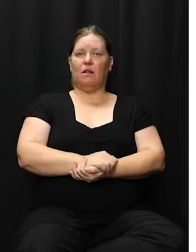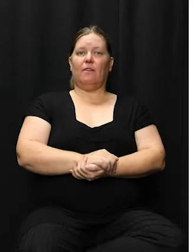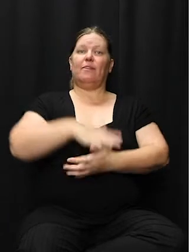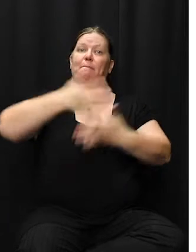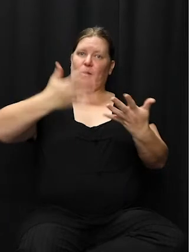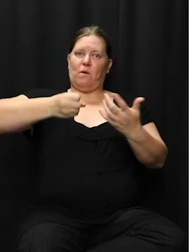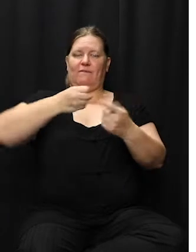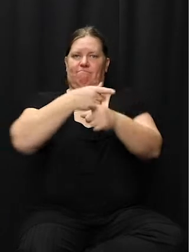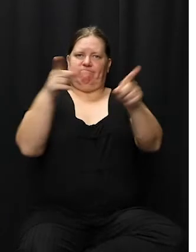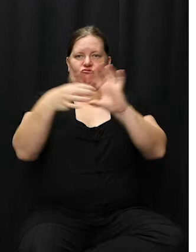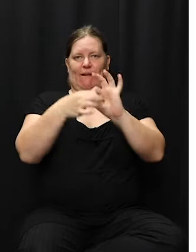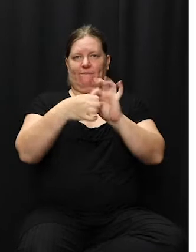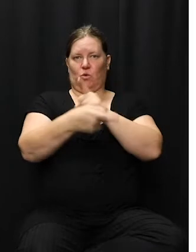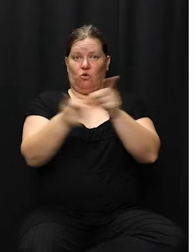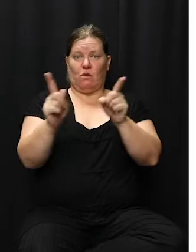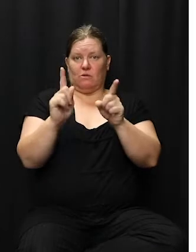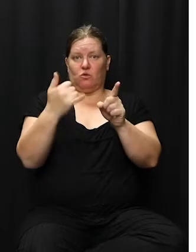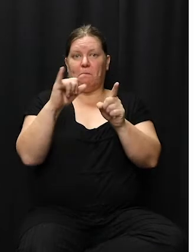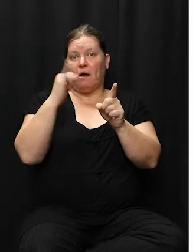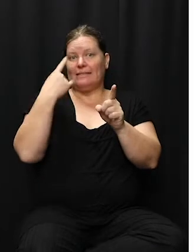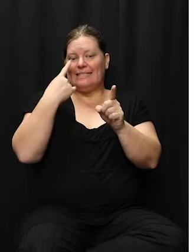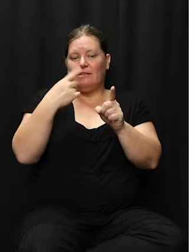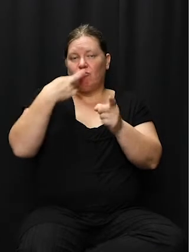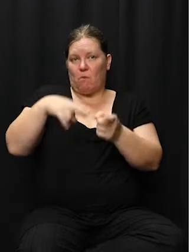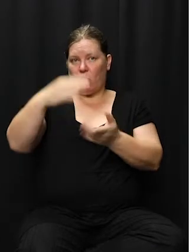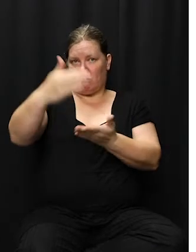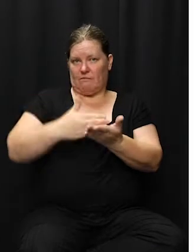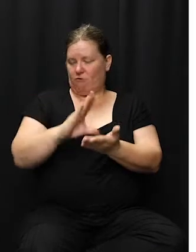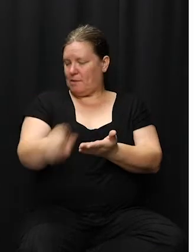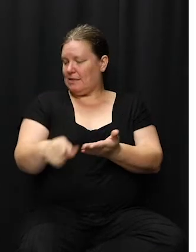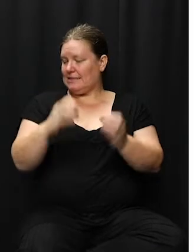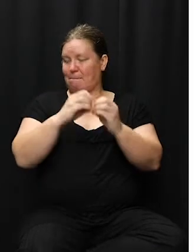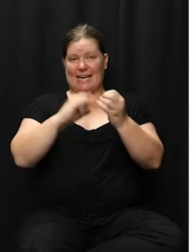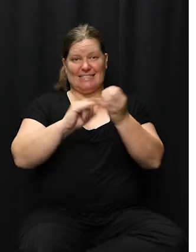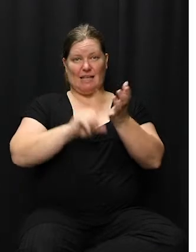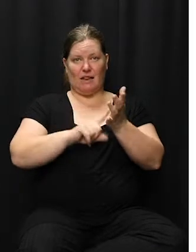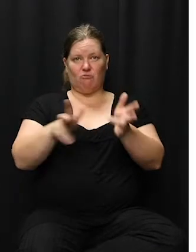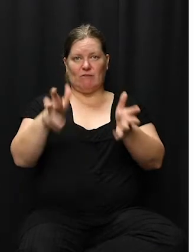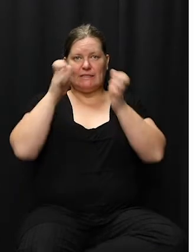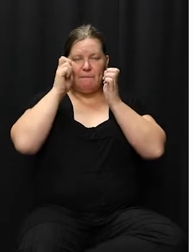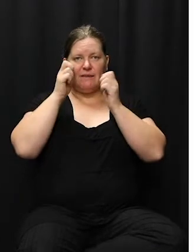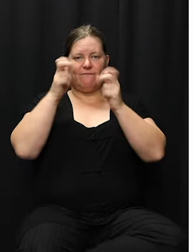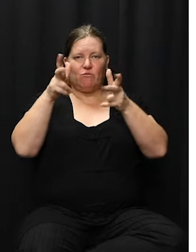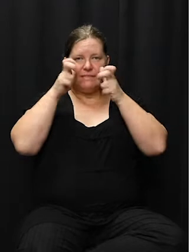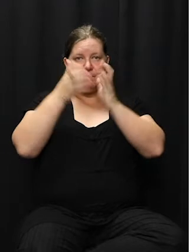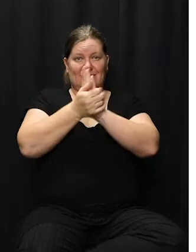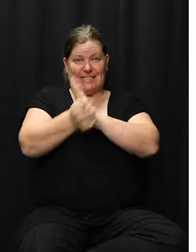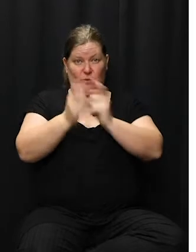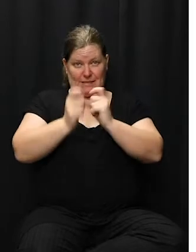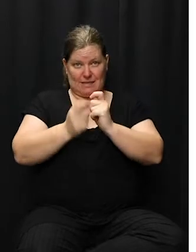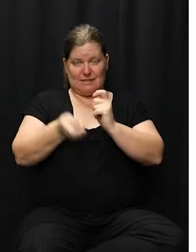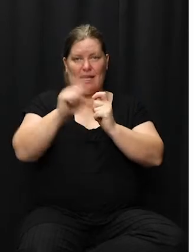that's relevant to all of you, and you might have seen reports from, is the BSL receptive skills test and